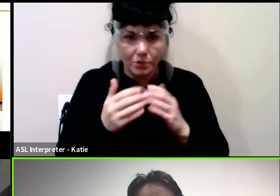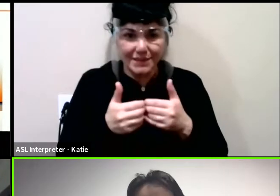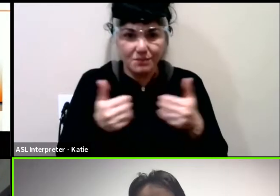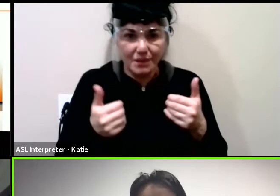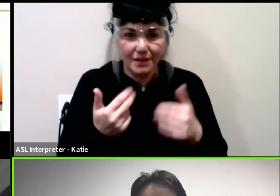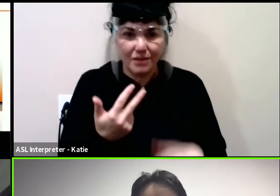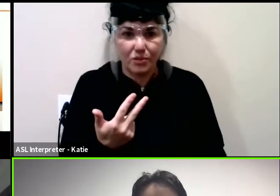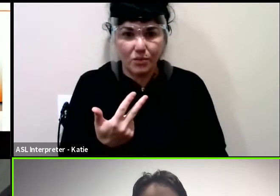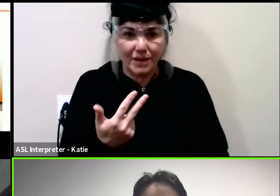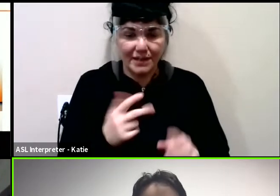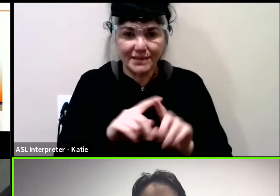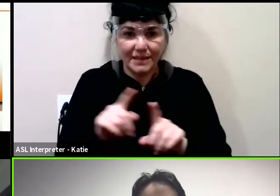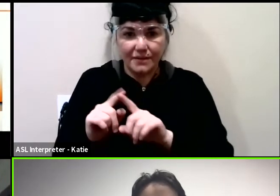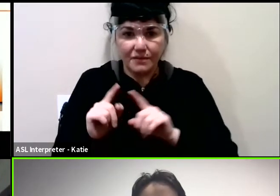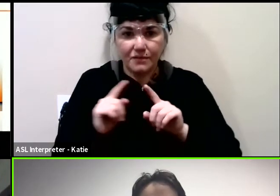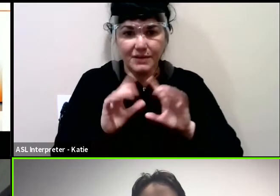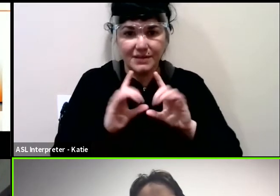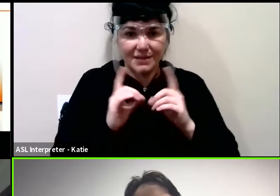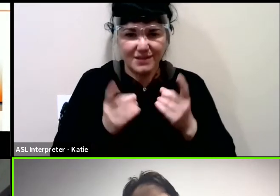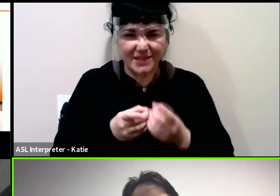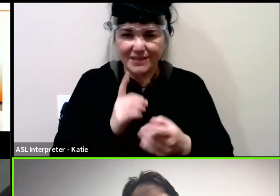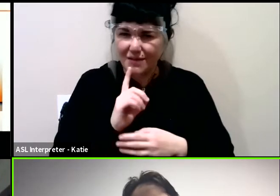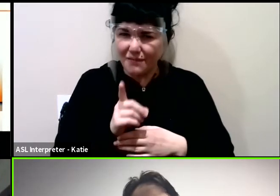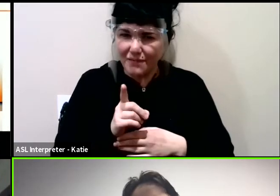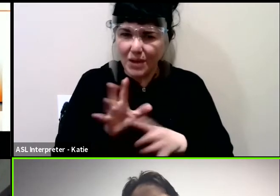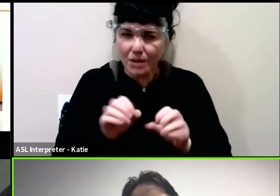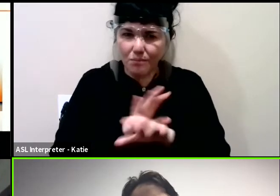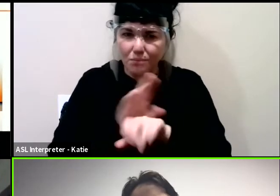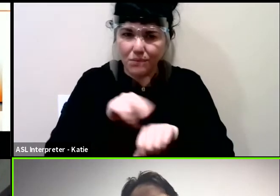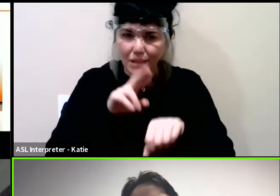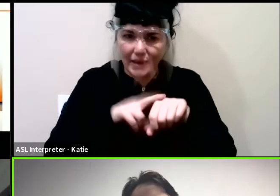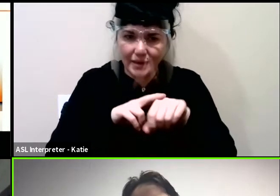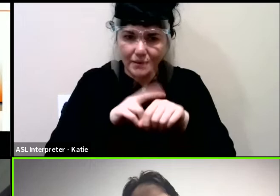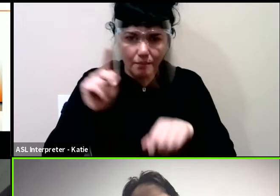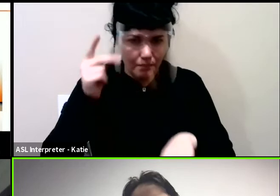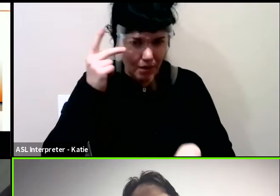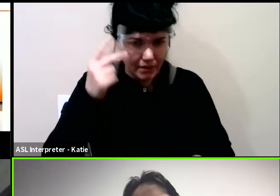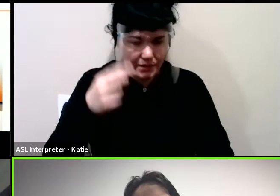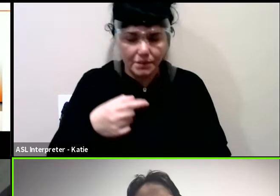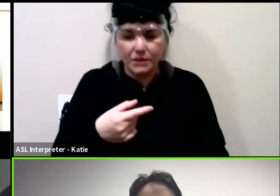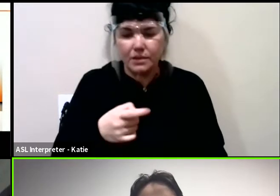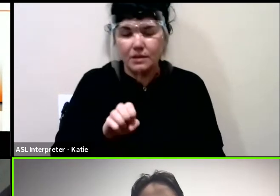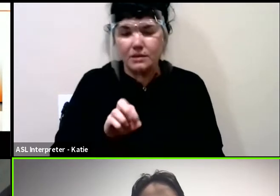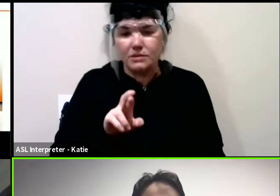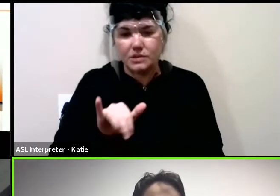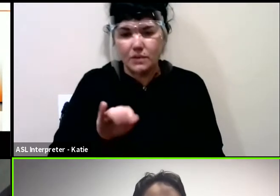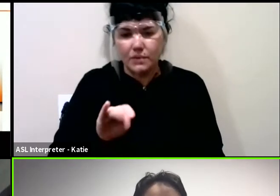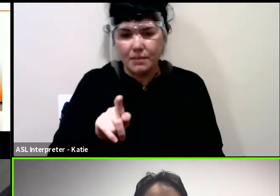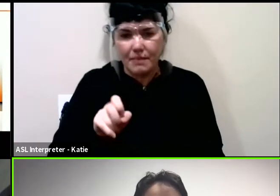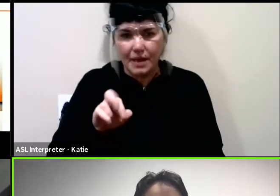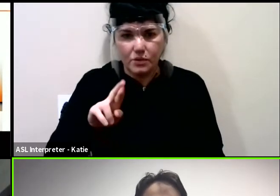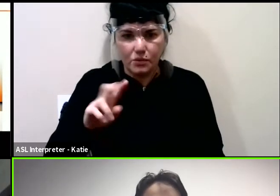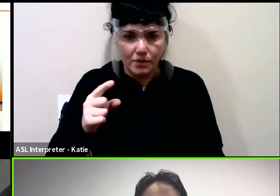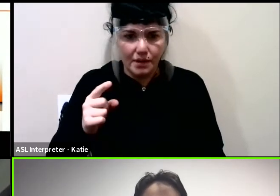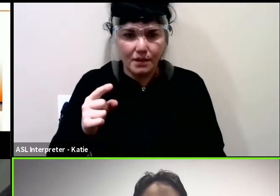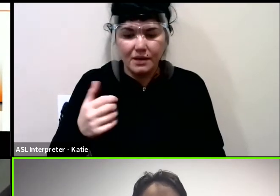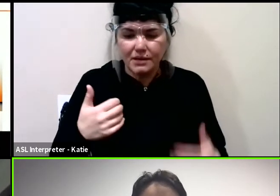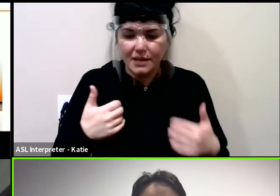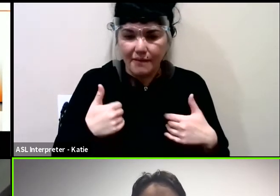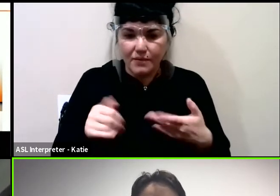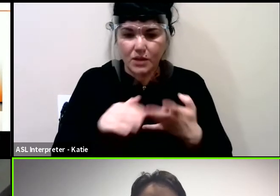think it is a very blatant partisan gerrymander to split the communities that are so pretty